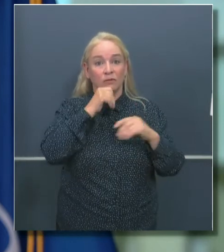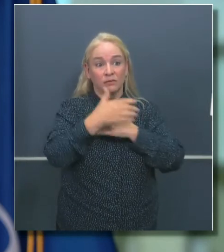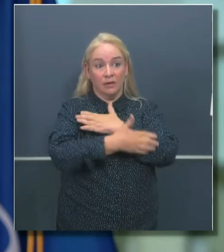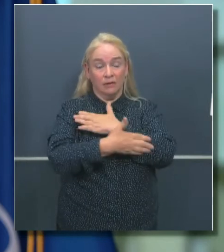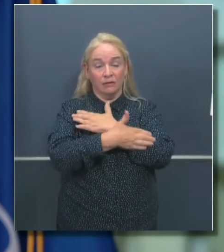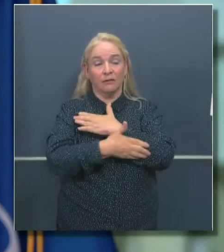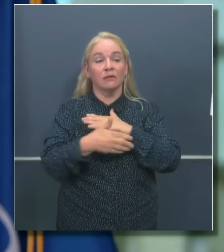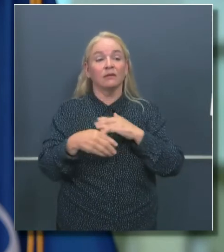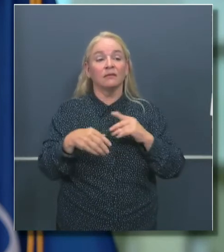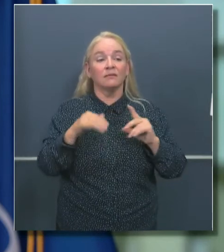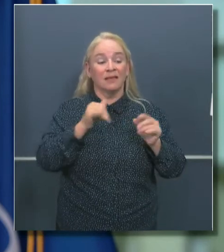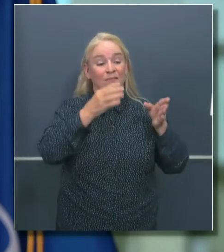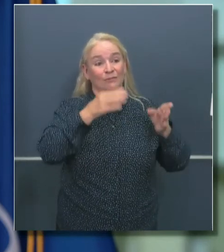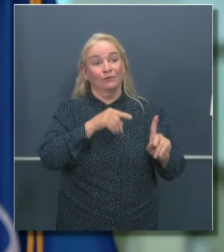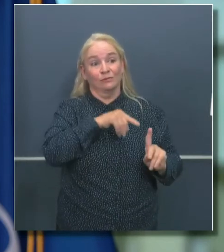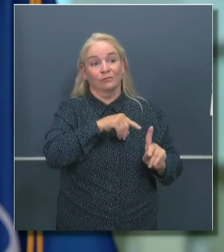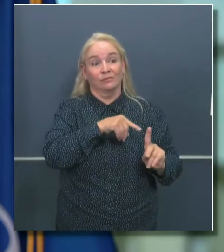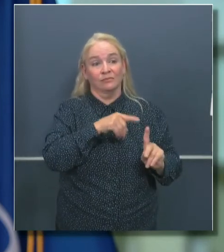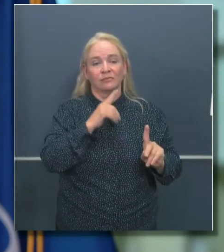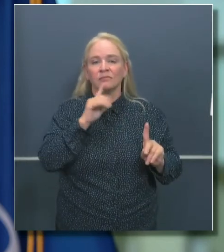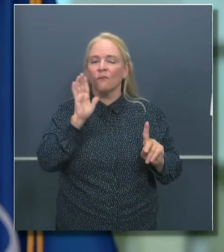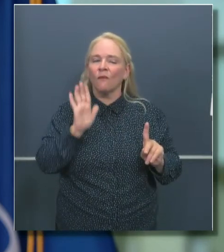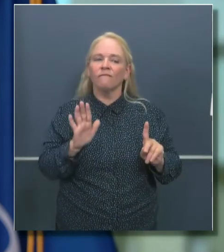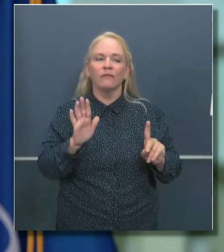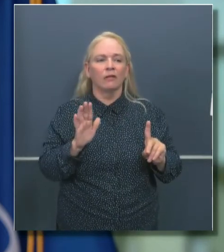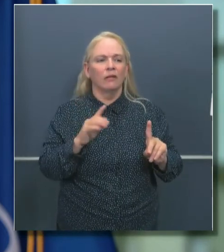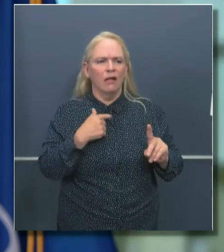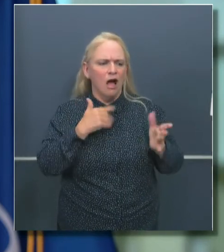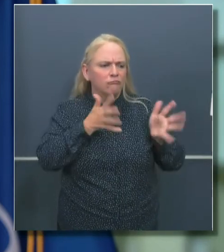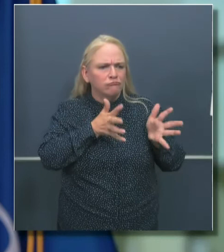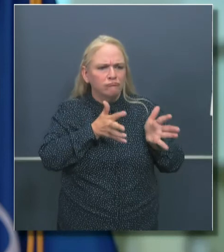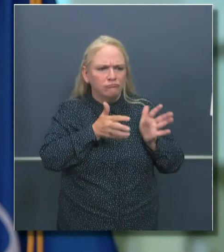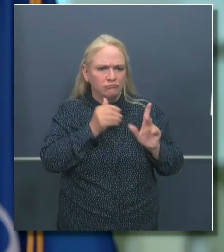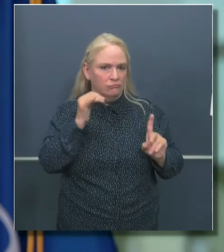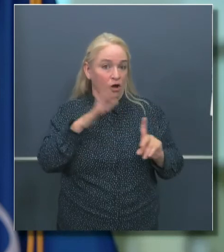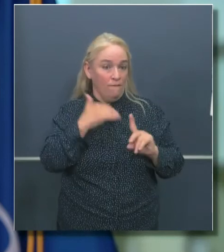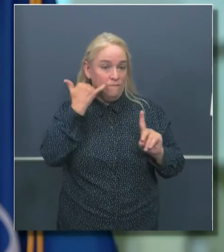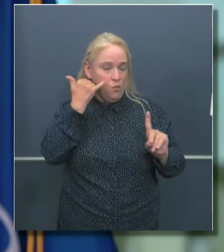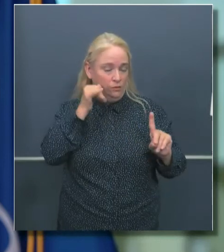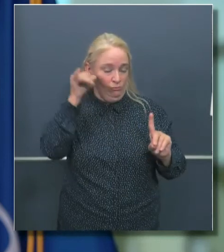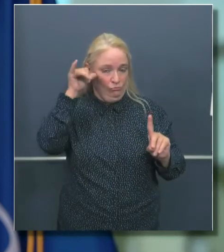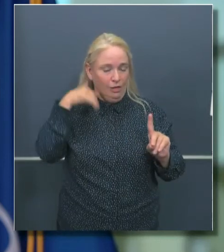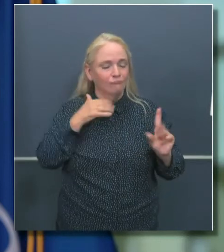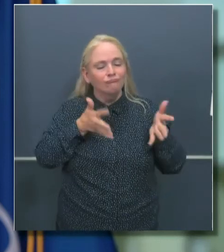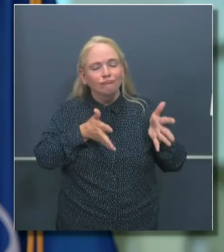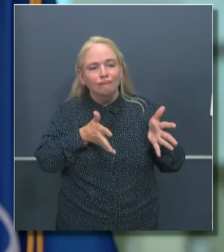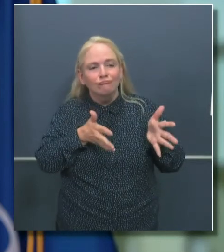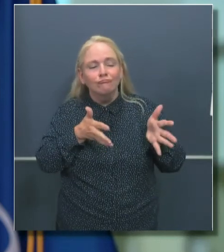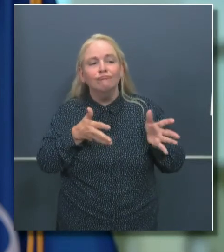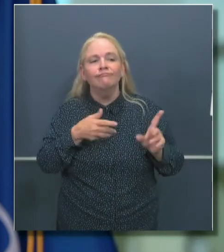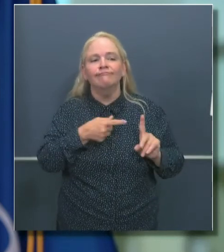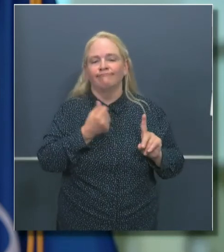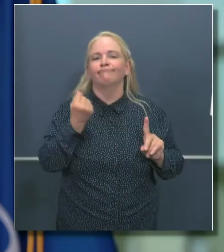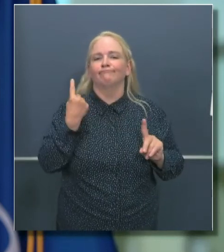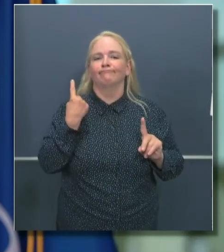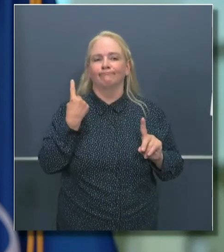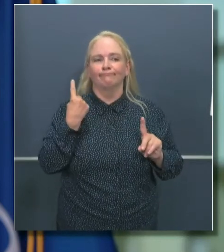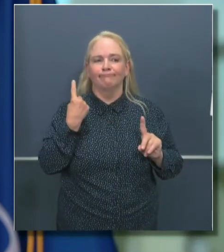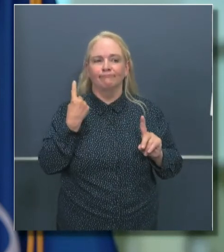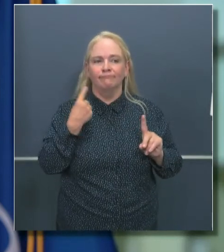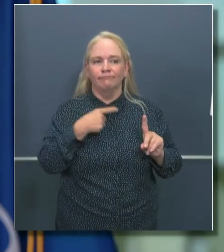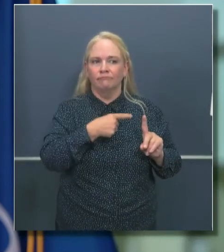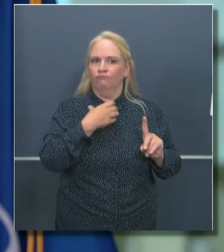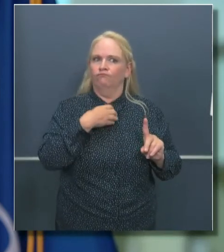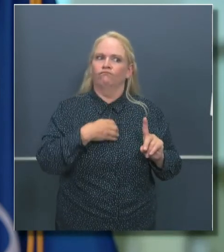was magnificent in the phone call yesterday in terms of her understanding of this moment, her desire to meet